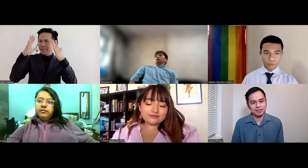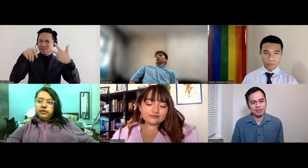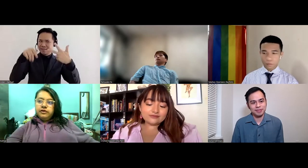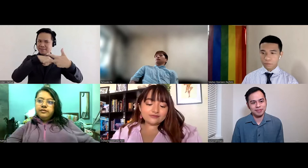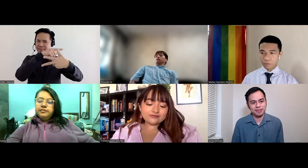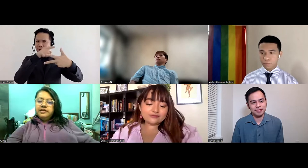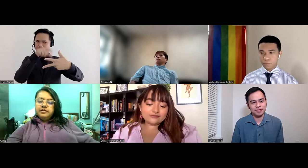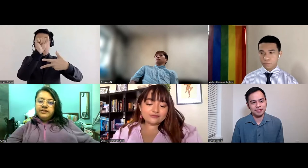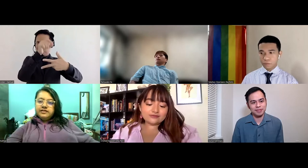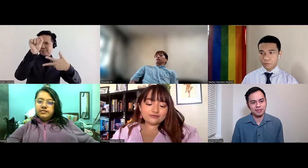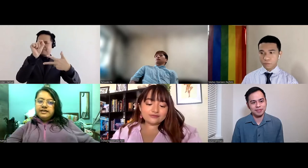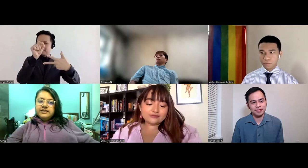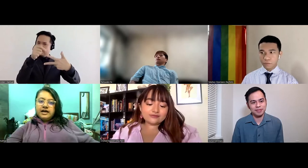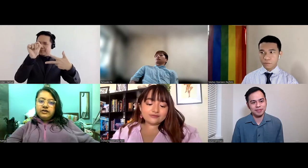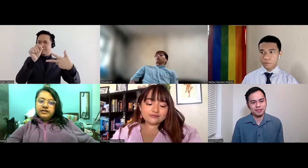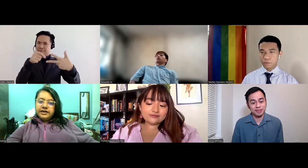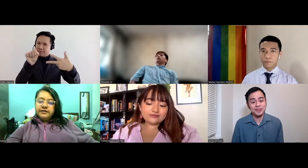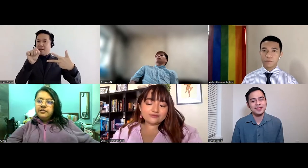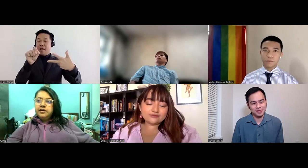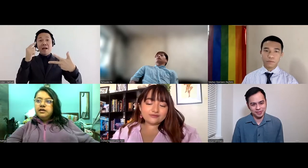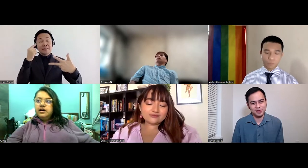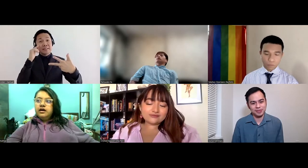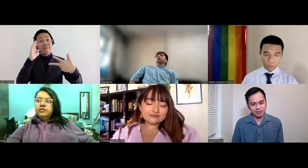be more people with disabilities out there.